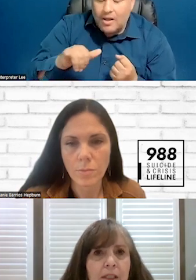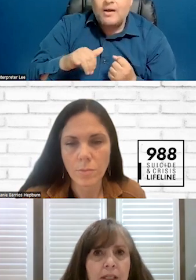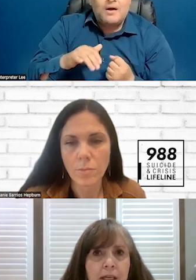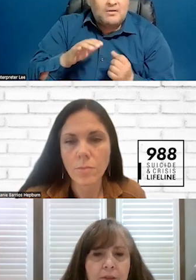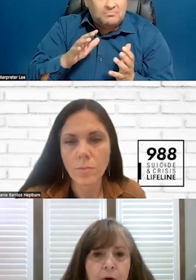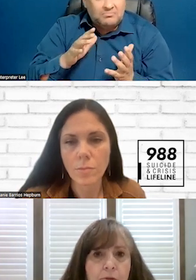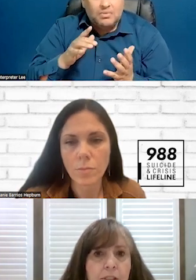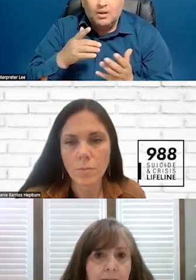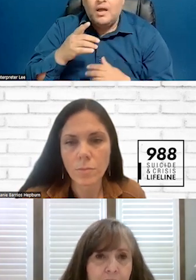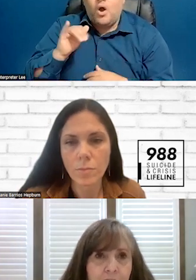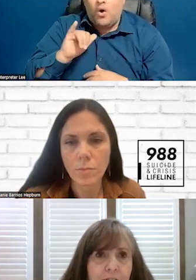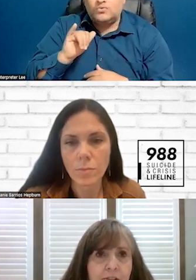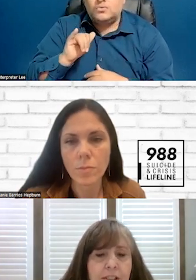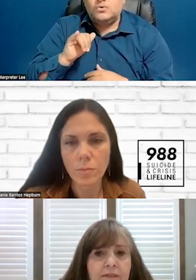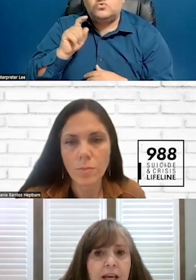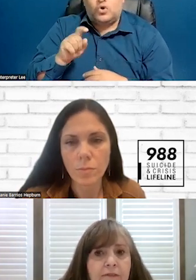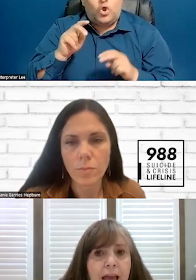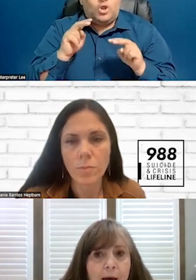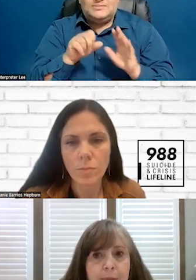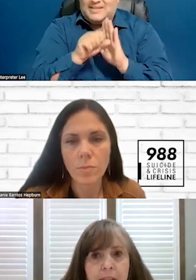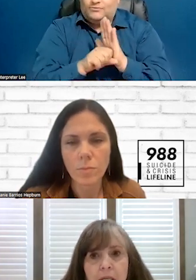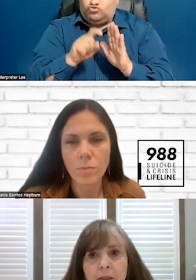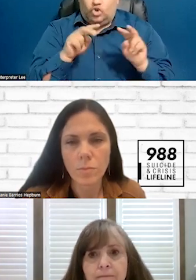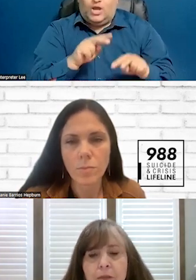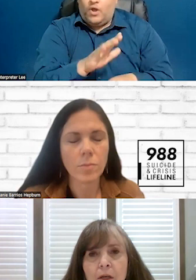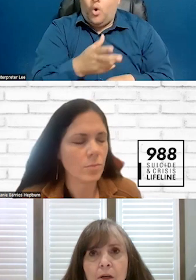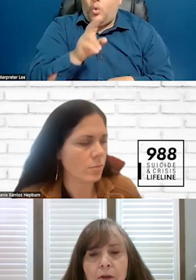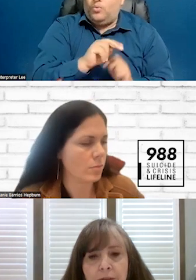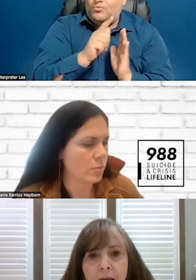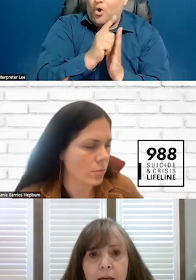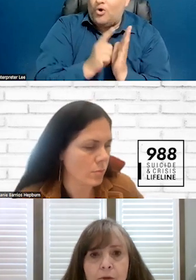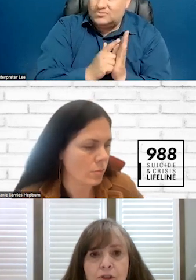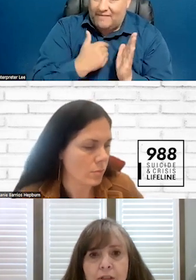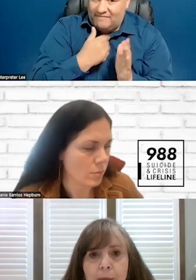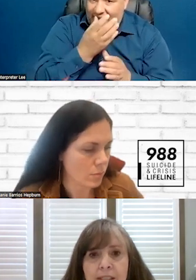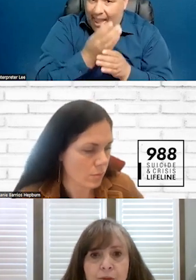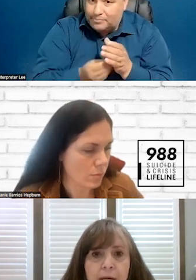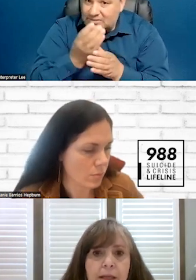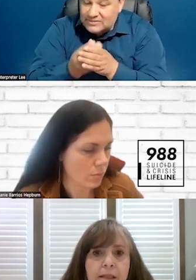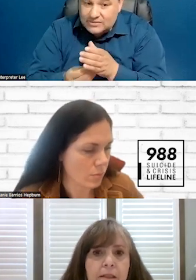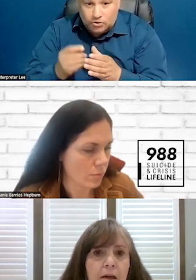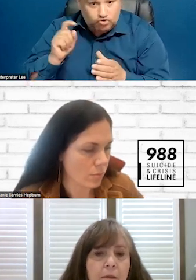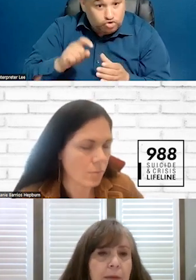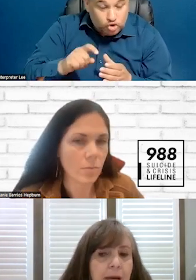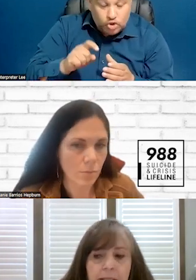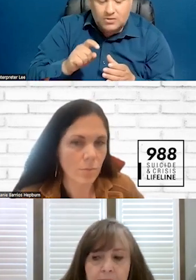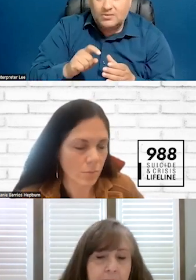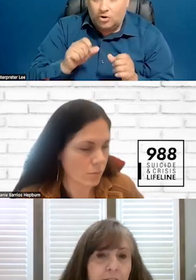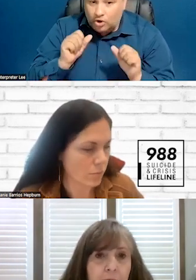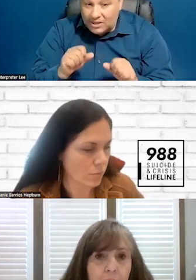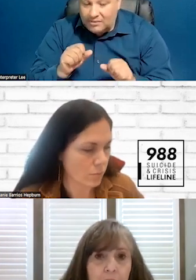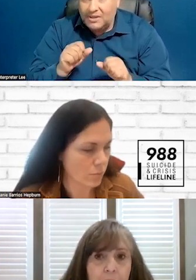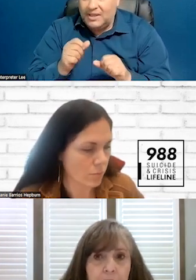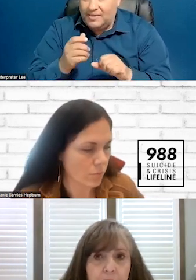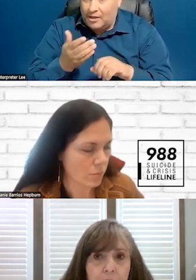be looking at their own statutes to see if they have gaps. Could they or should they be strengthened? They may not need